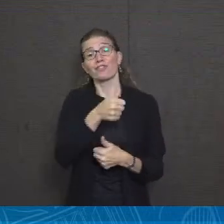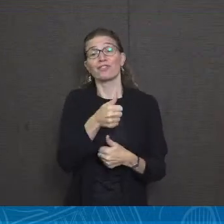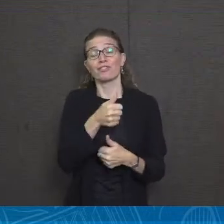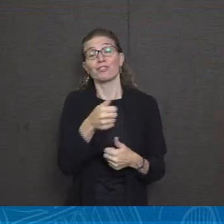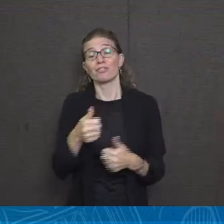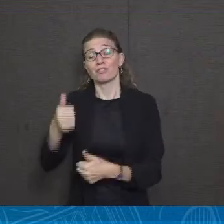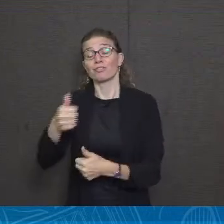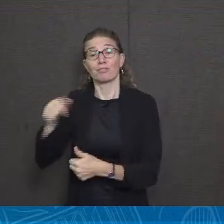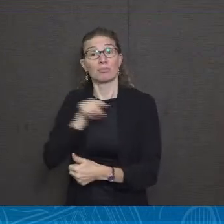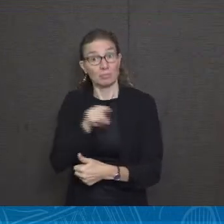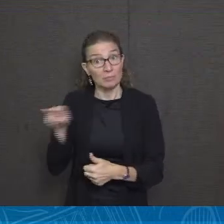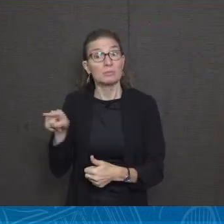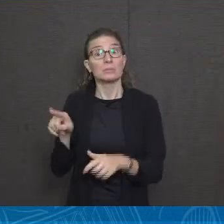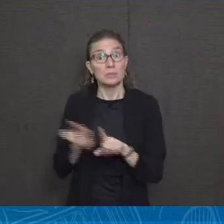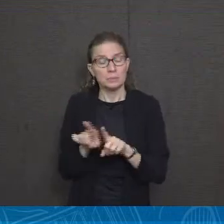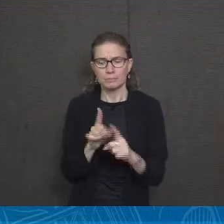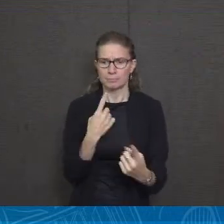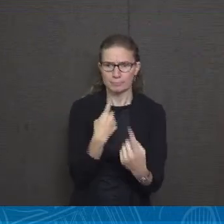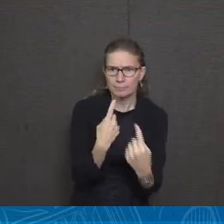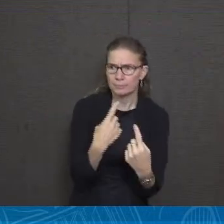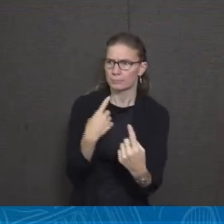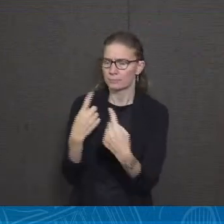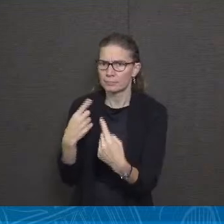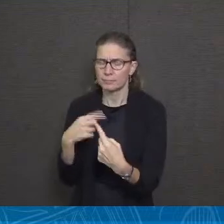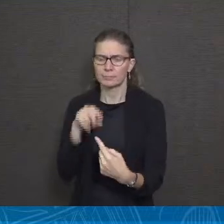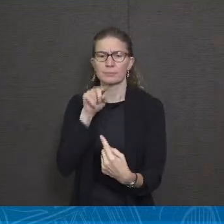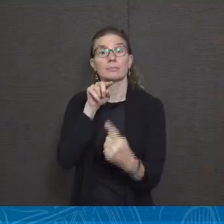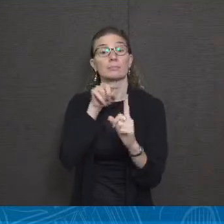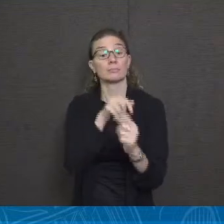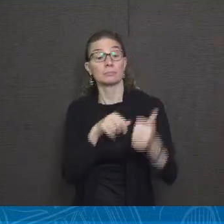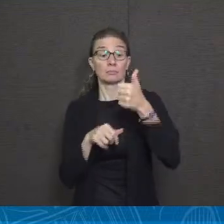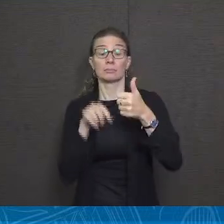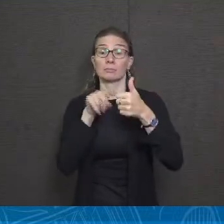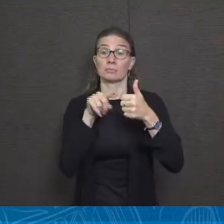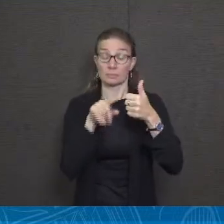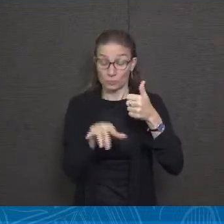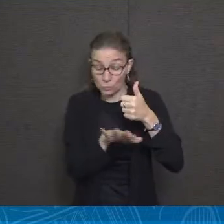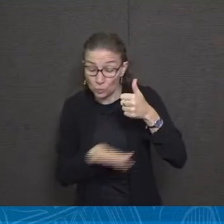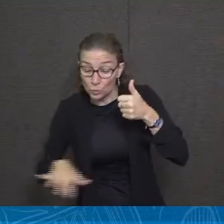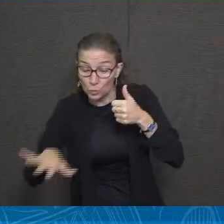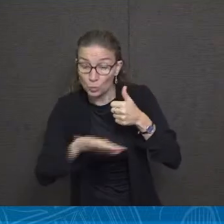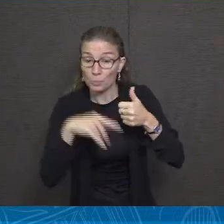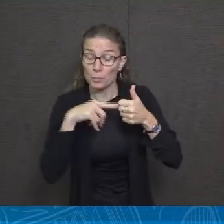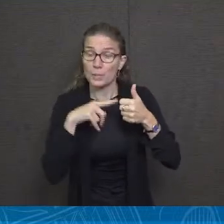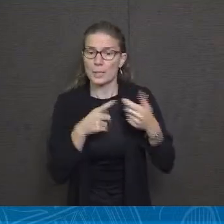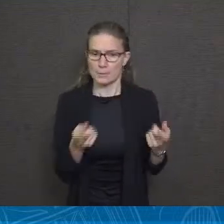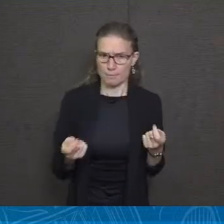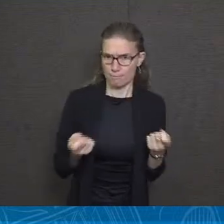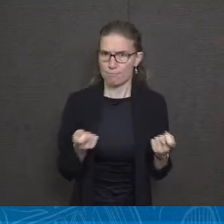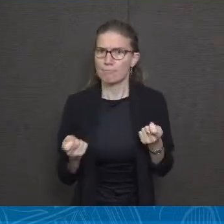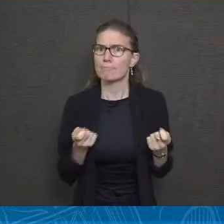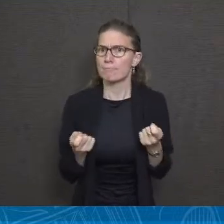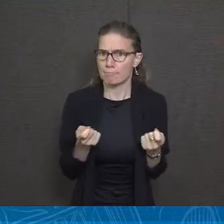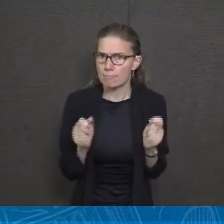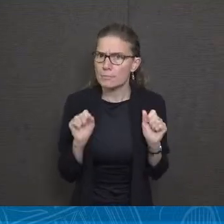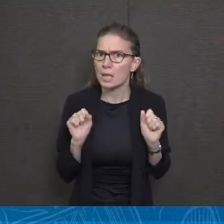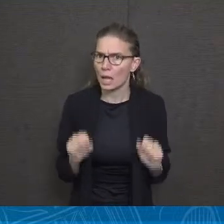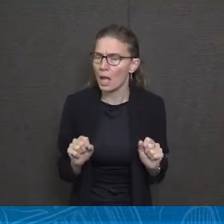a crucial role in terms of community governance. And so being able to